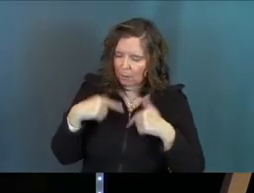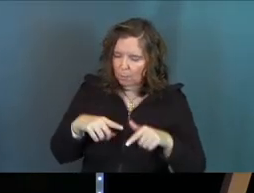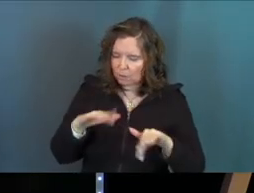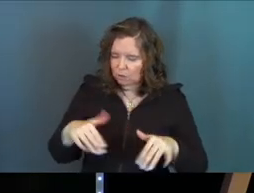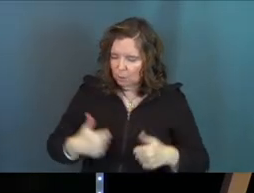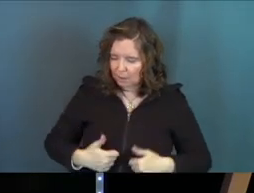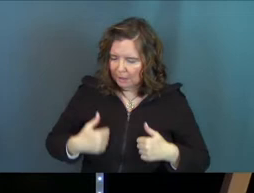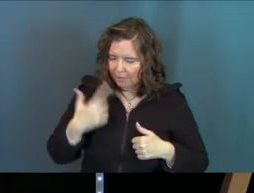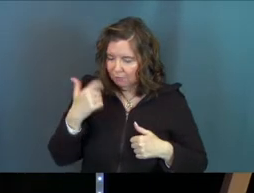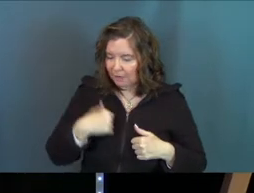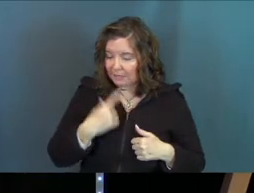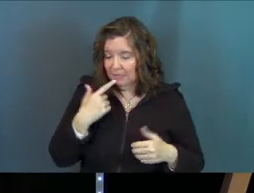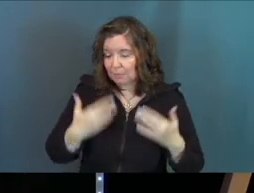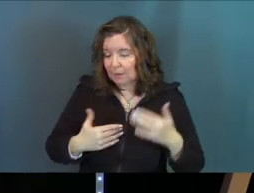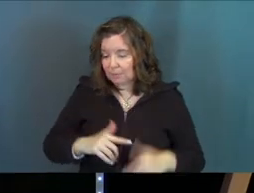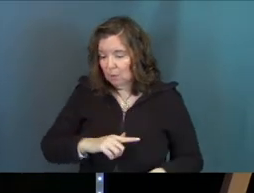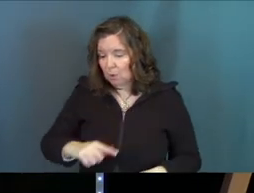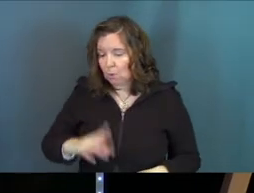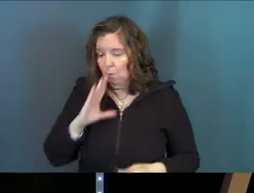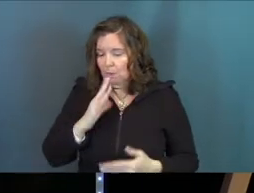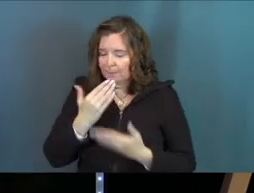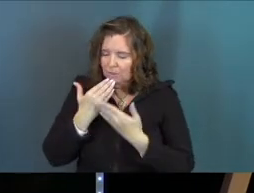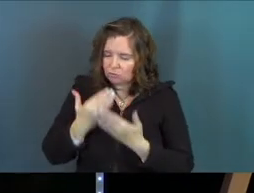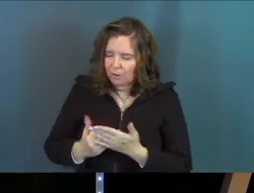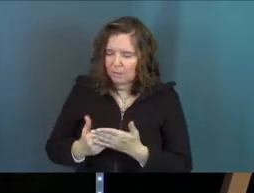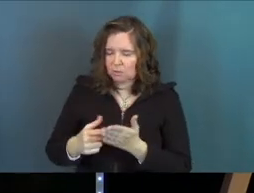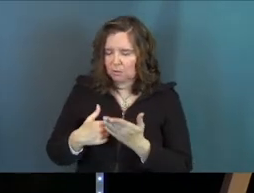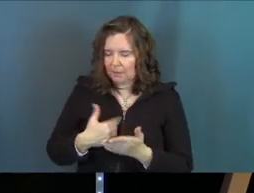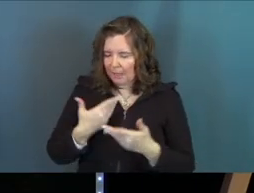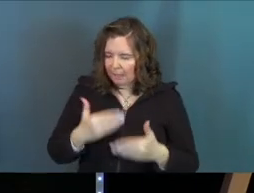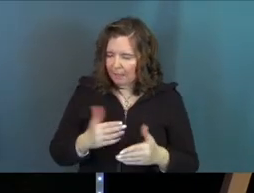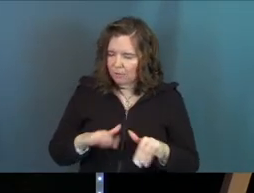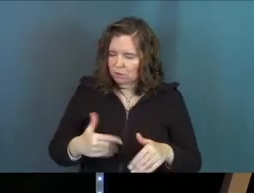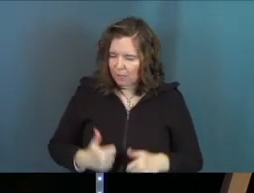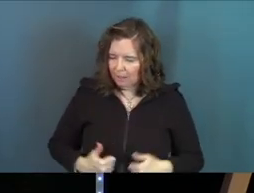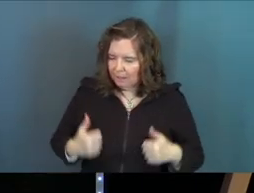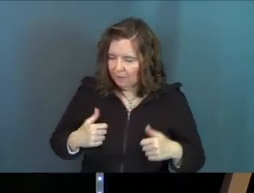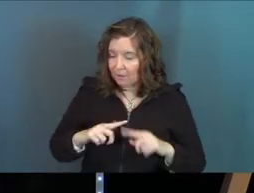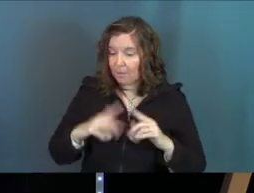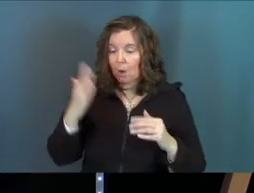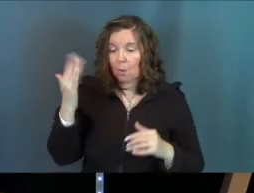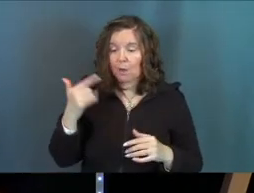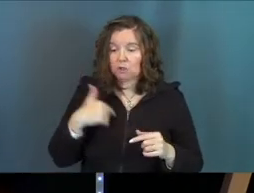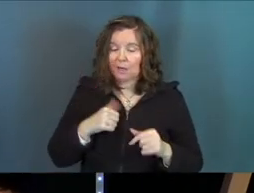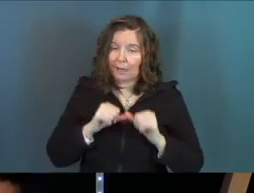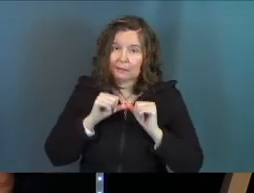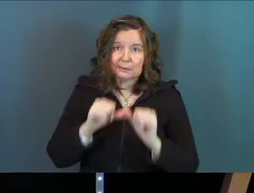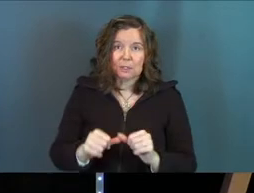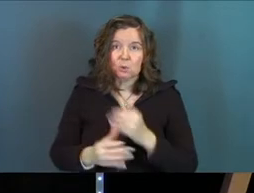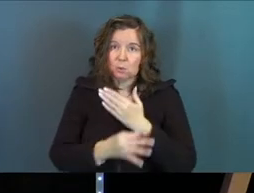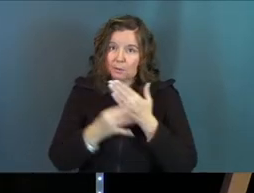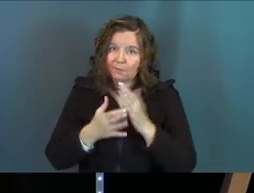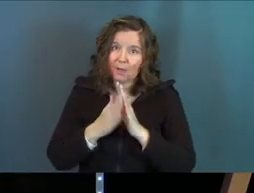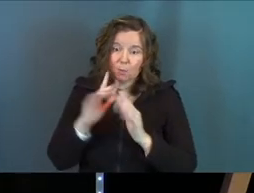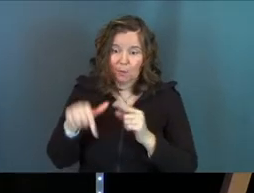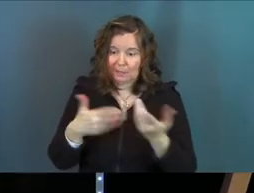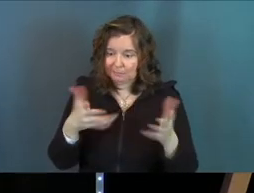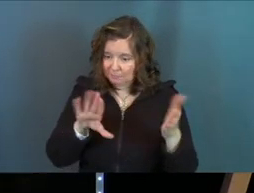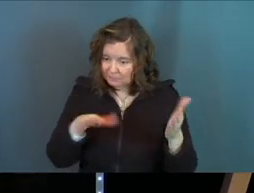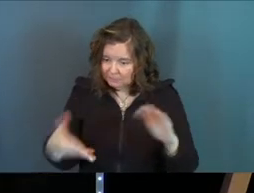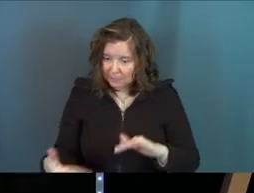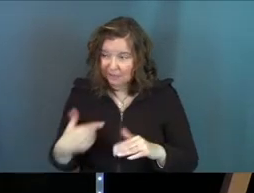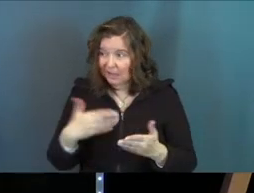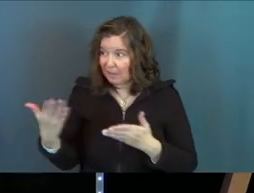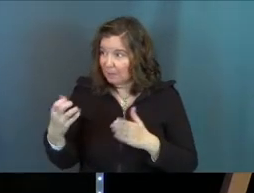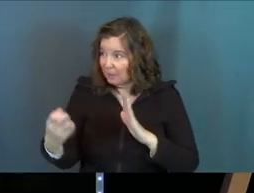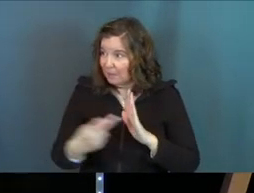alive, for I said, perhaps the Lord will be gracious to me and let the child live. But why should I fast when he is dead?